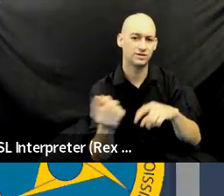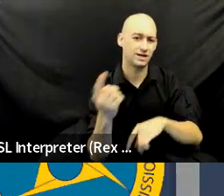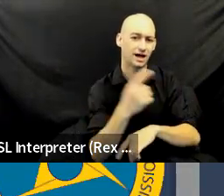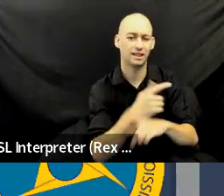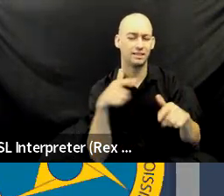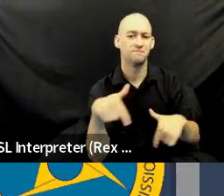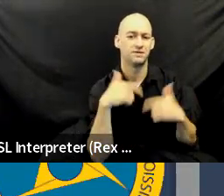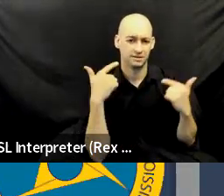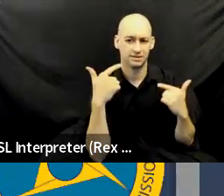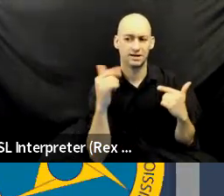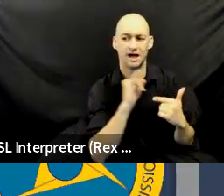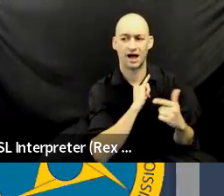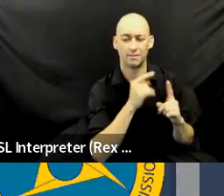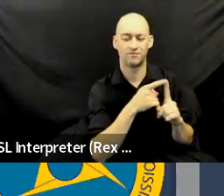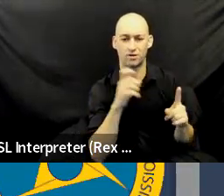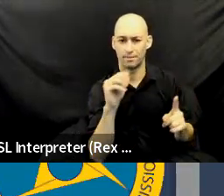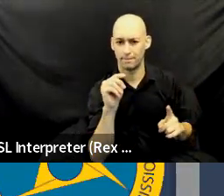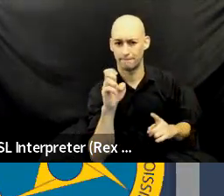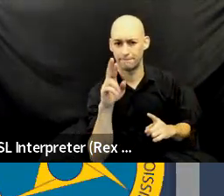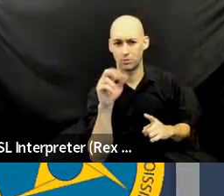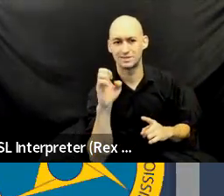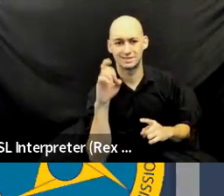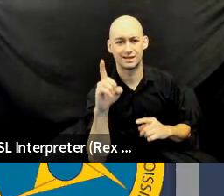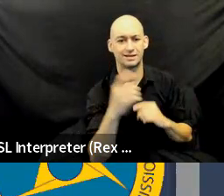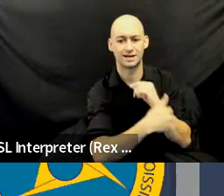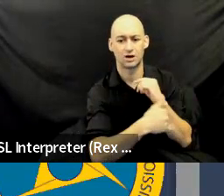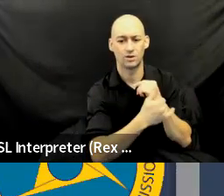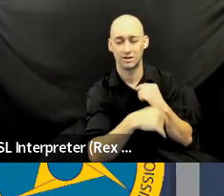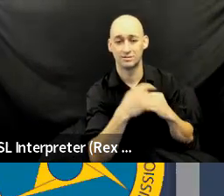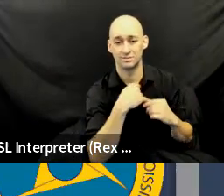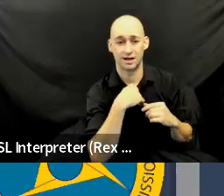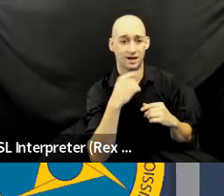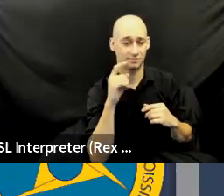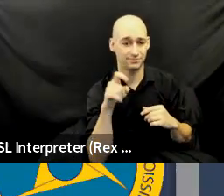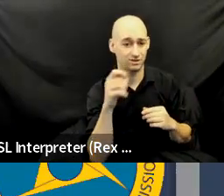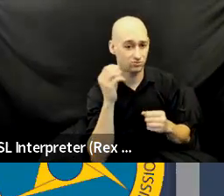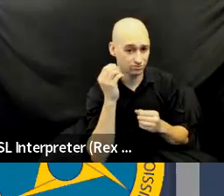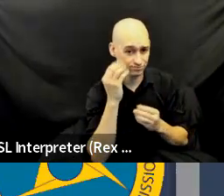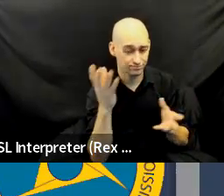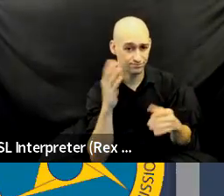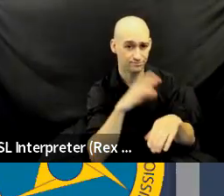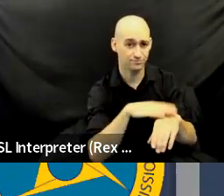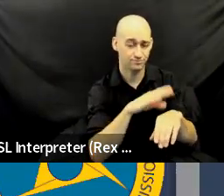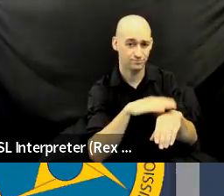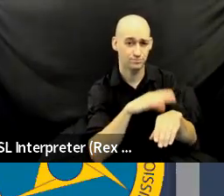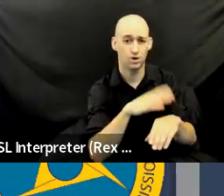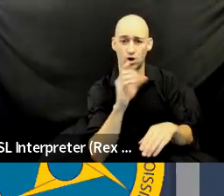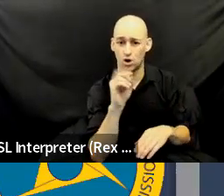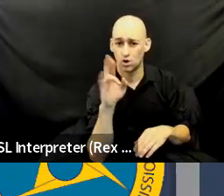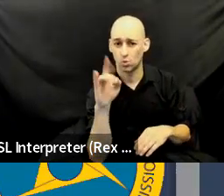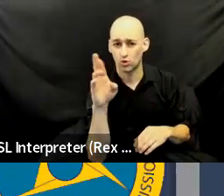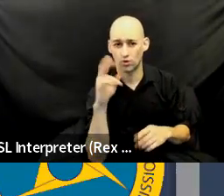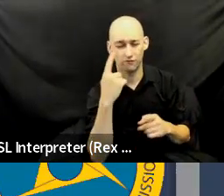And I come from Merced County, and I would be remiss not to remind you that the corridor for